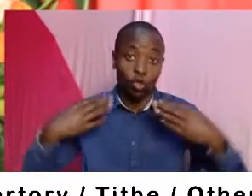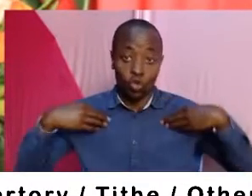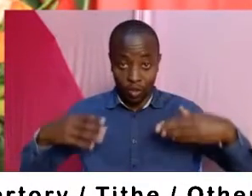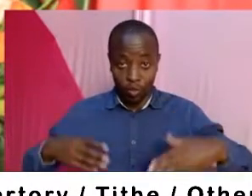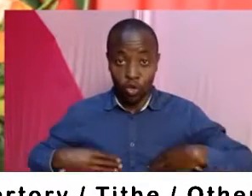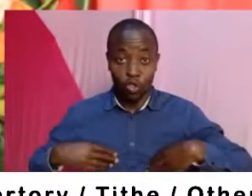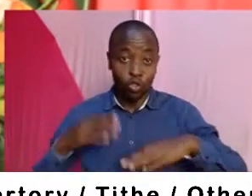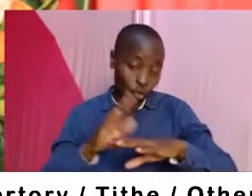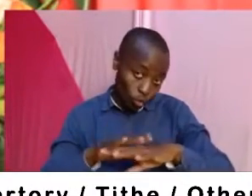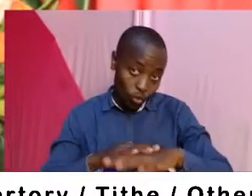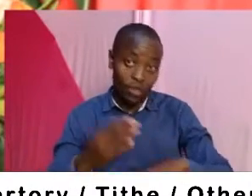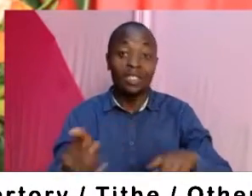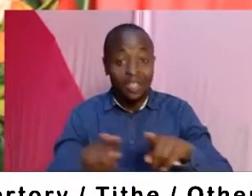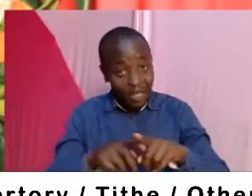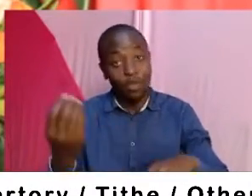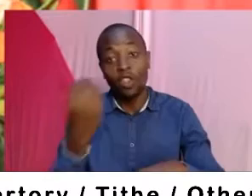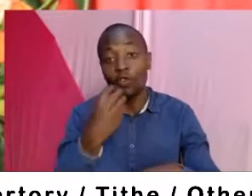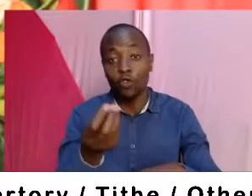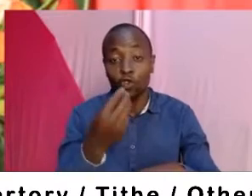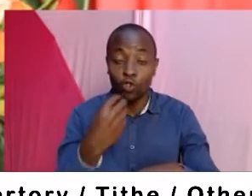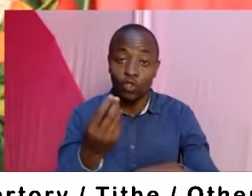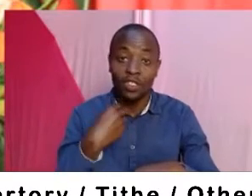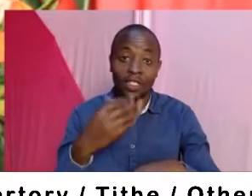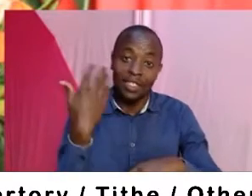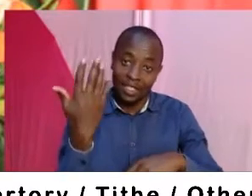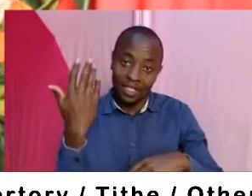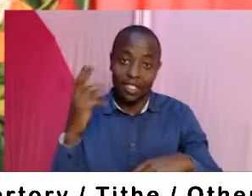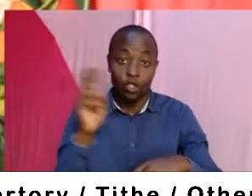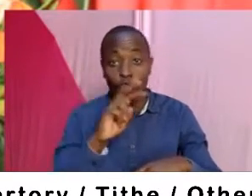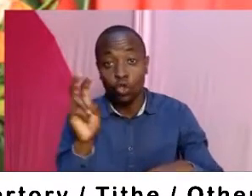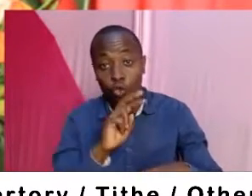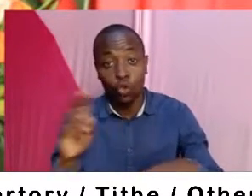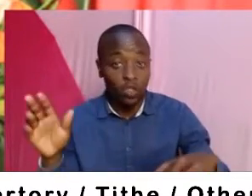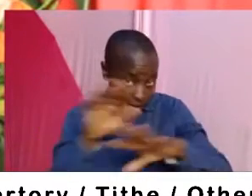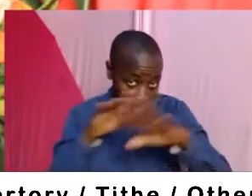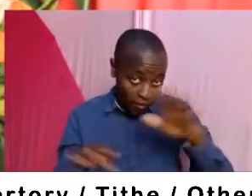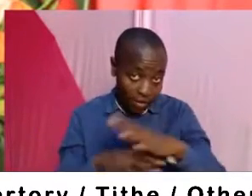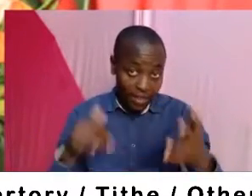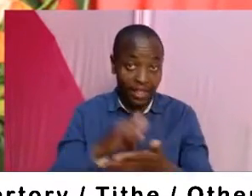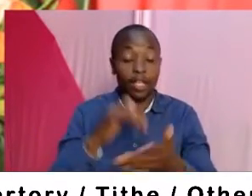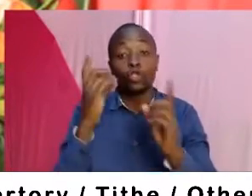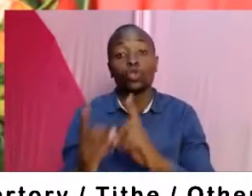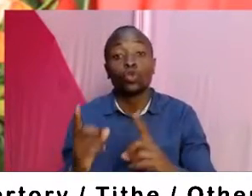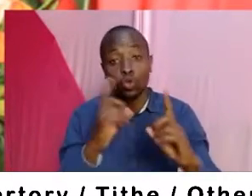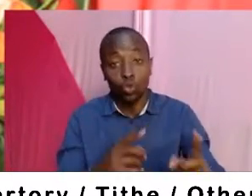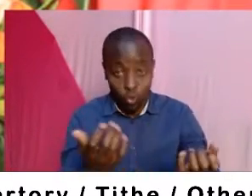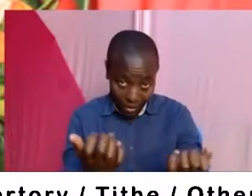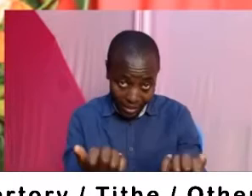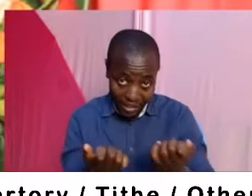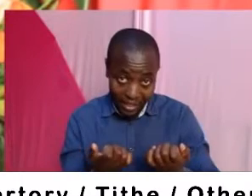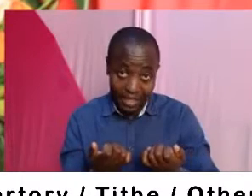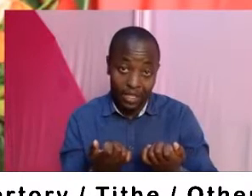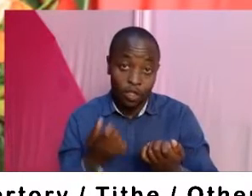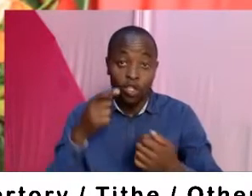a lot. Even the food that you eat, even the things that you watch, in everything that you're doing, we need,